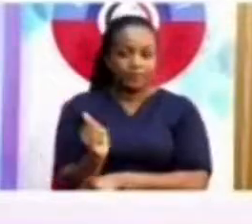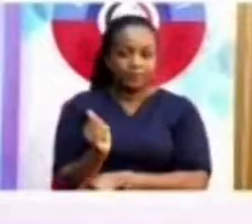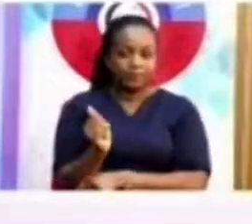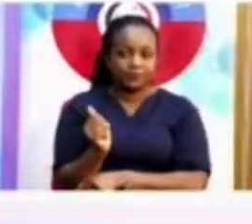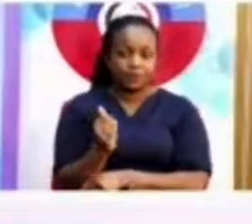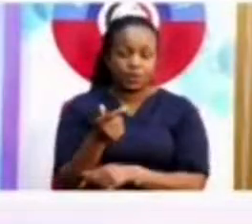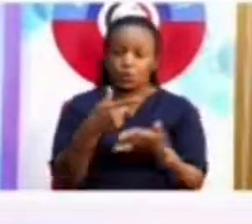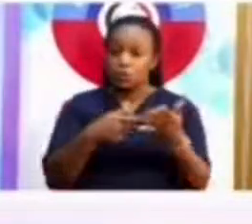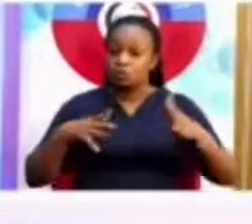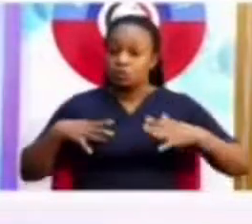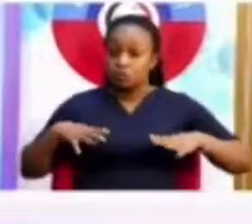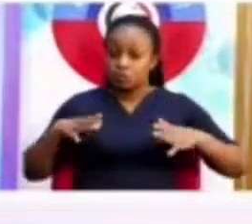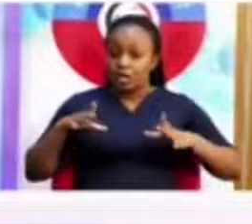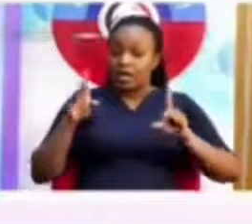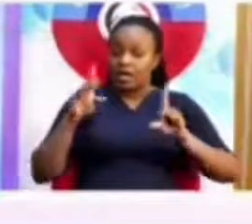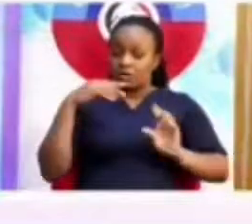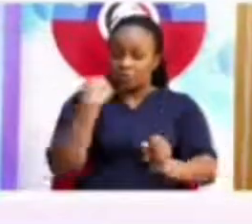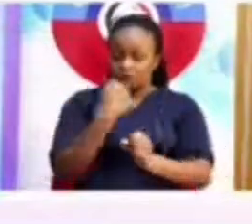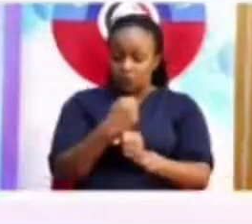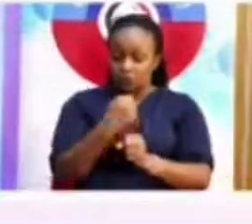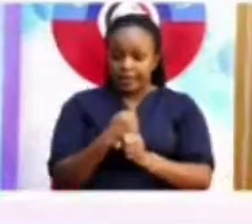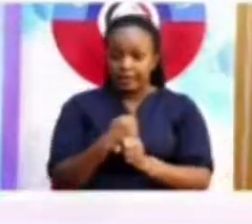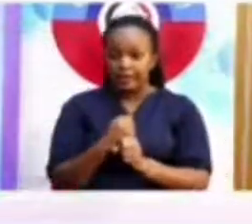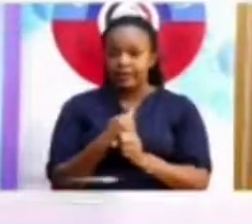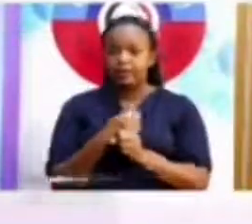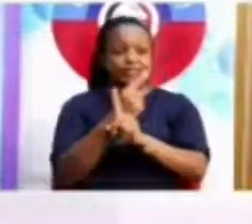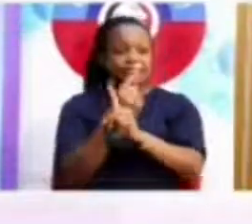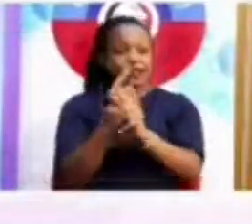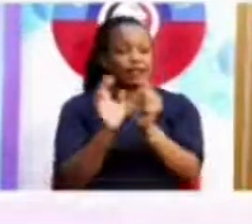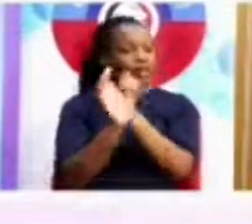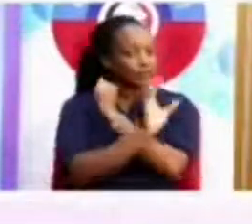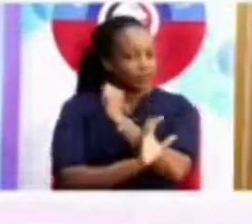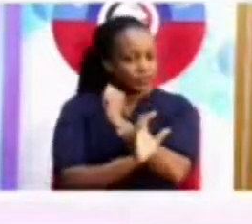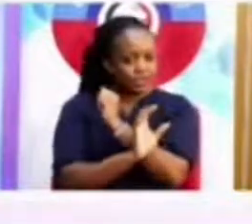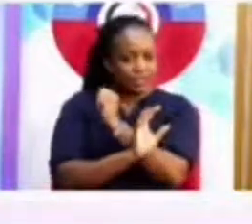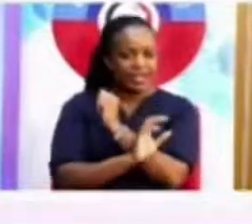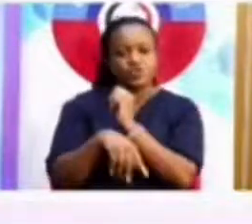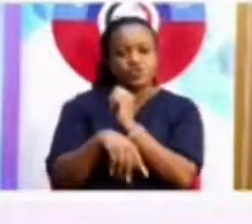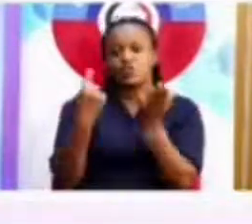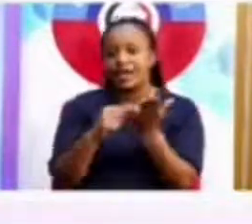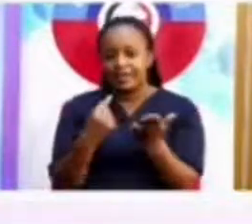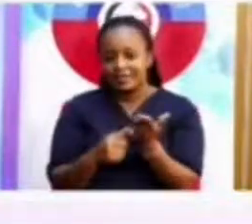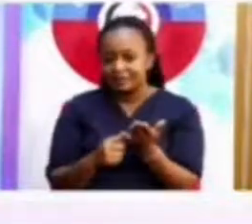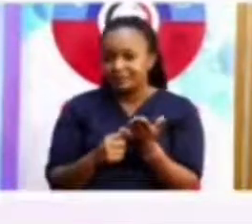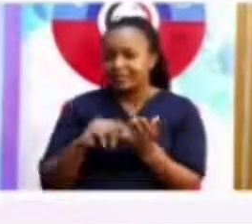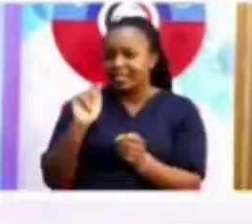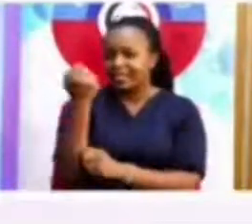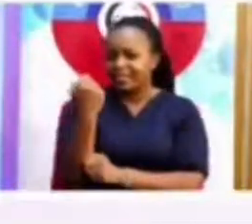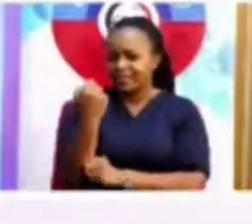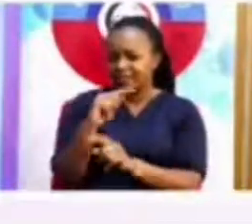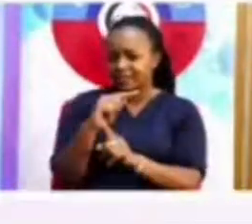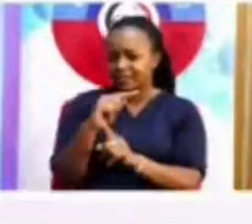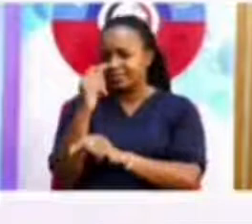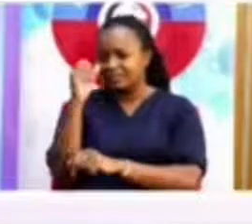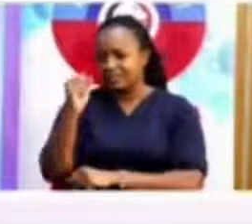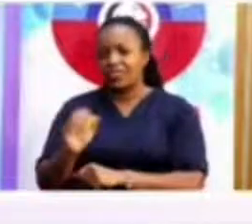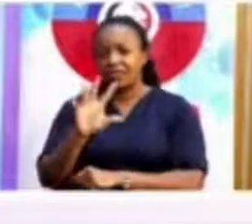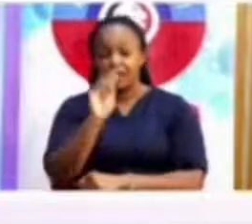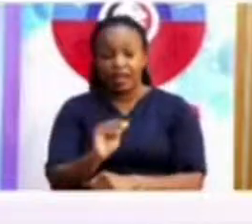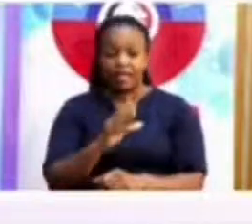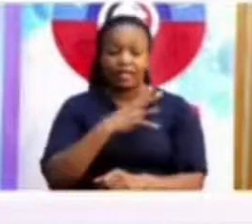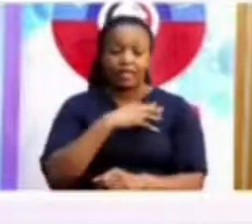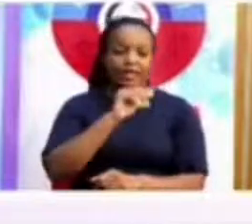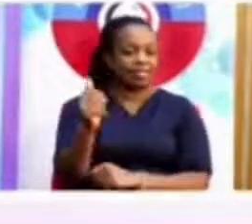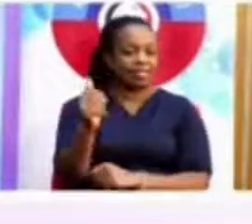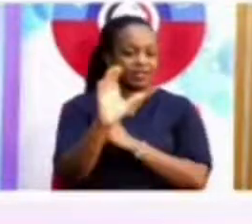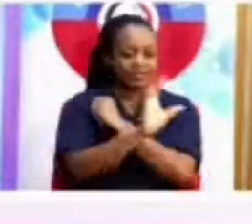the continent? In Uganda, in Sierra Leone, in Nigeria, in Kenya, and South Africa, amongst many